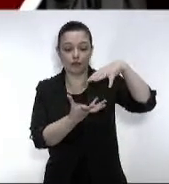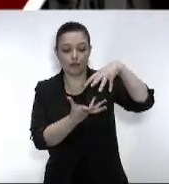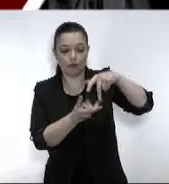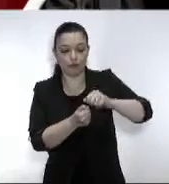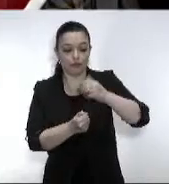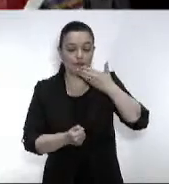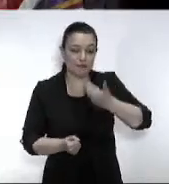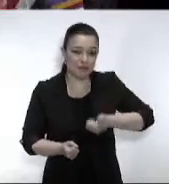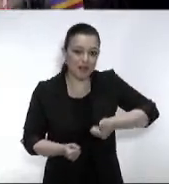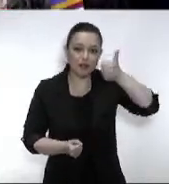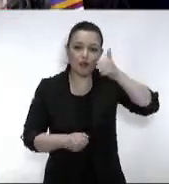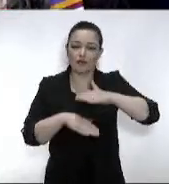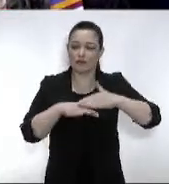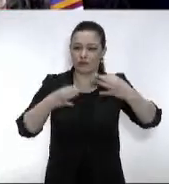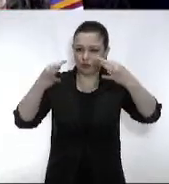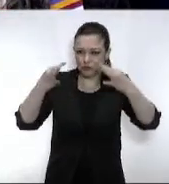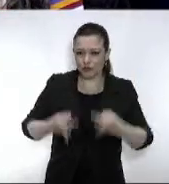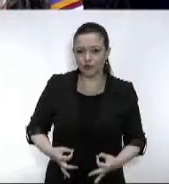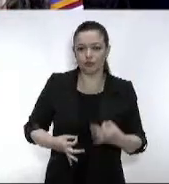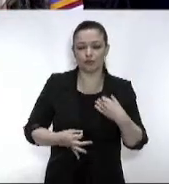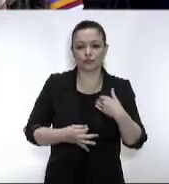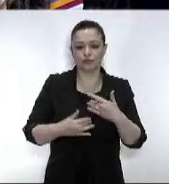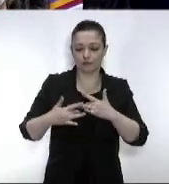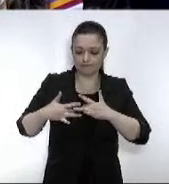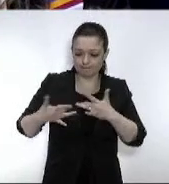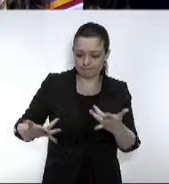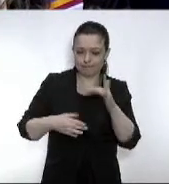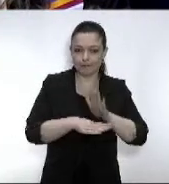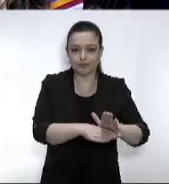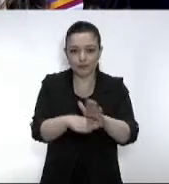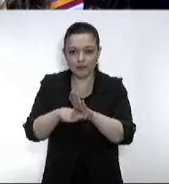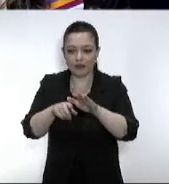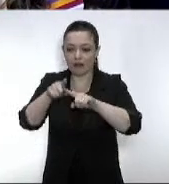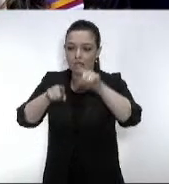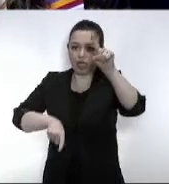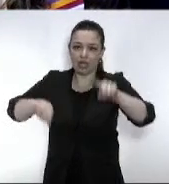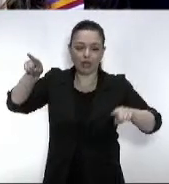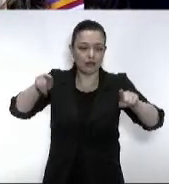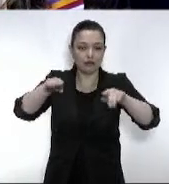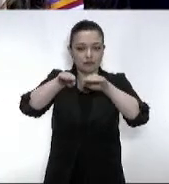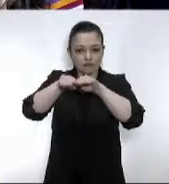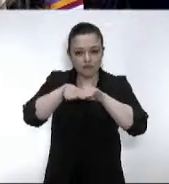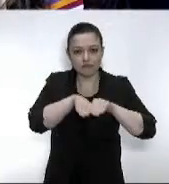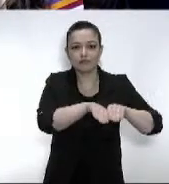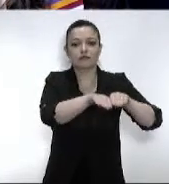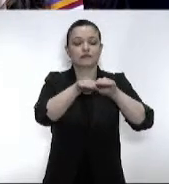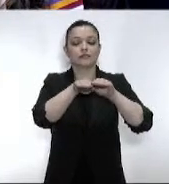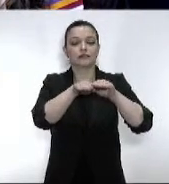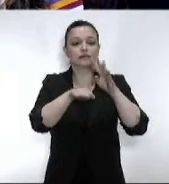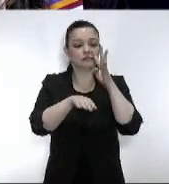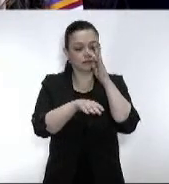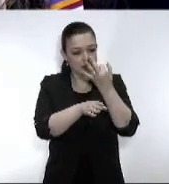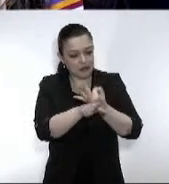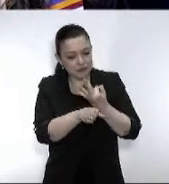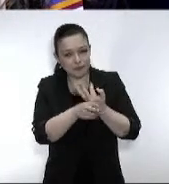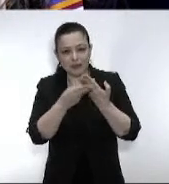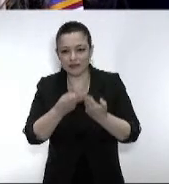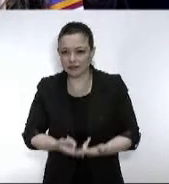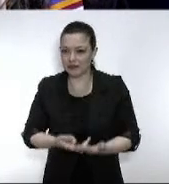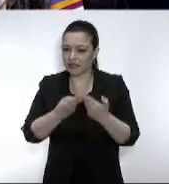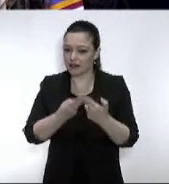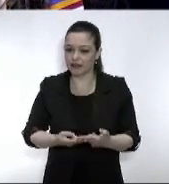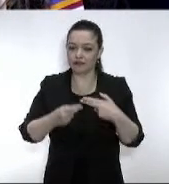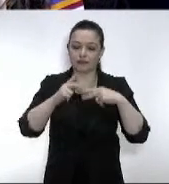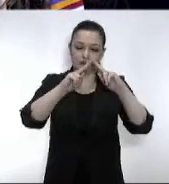world around you in a better, more solidarity with fewer inequalities and more tolerance and